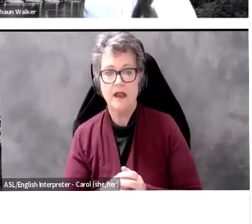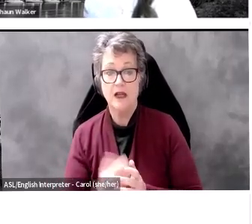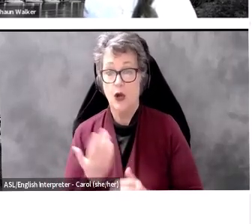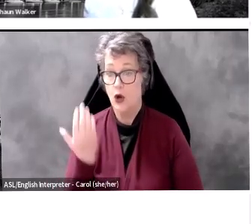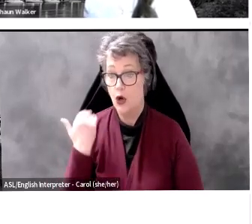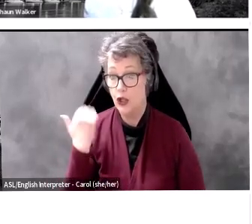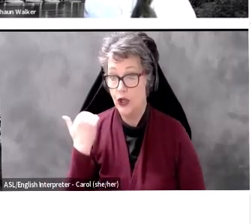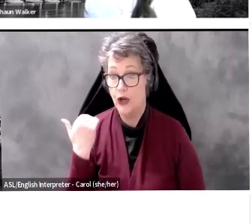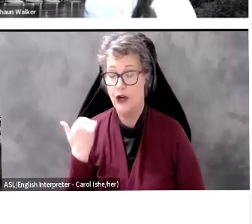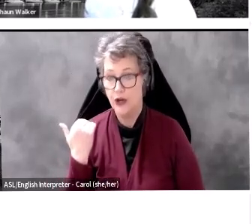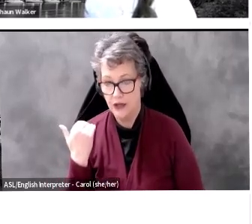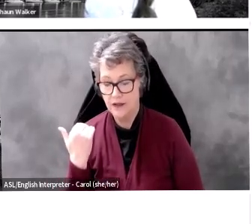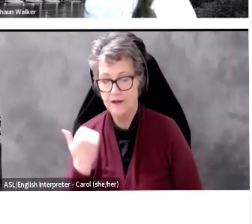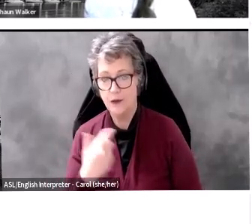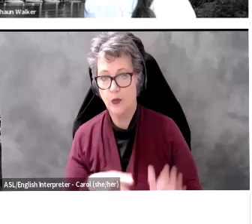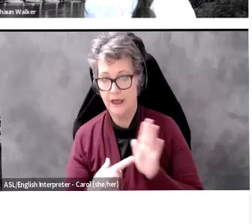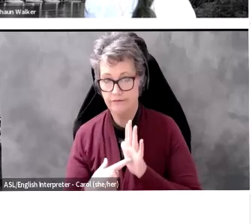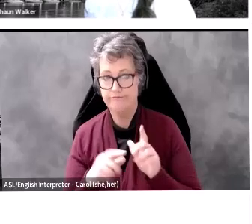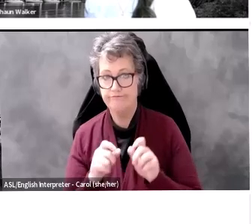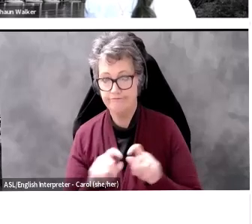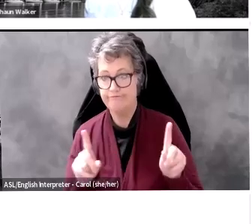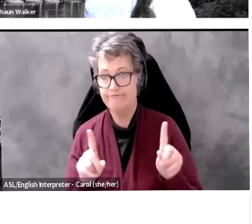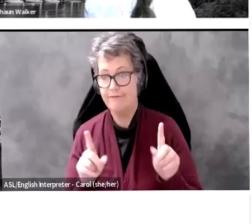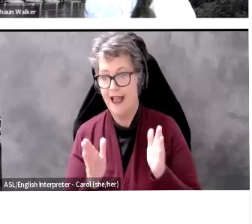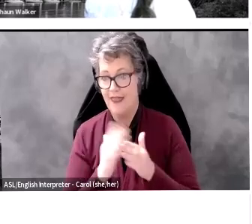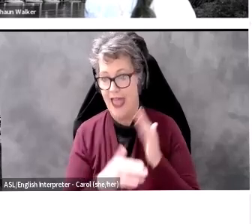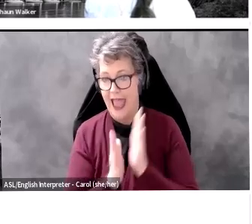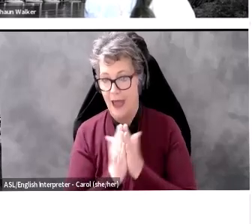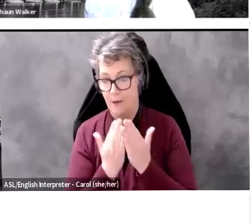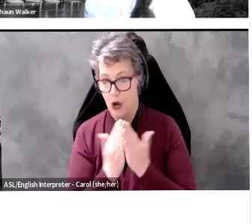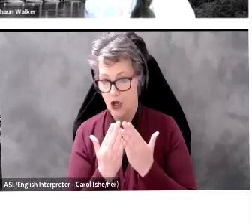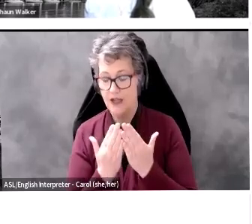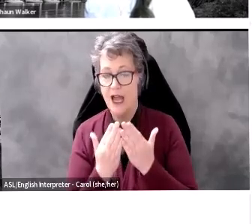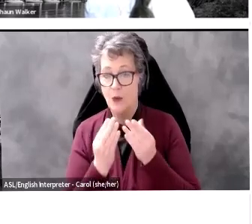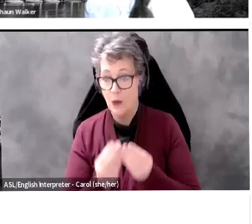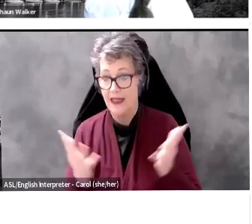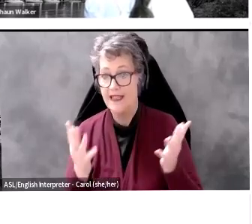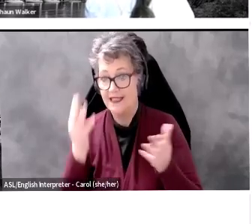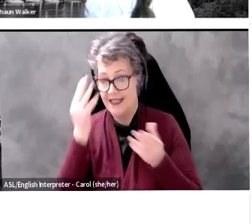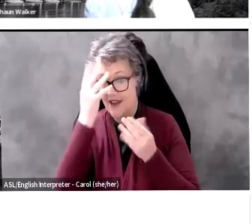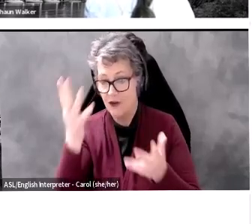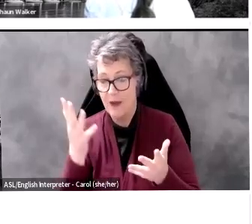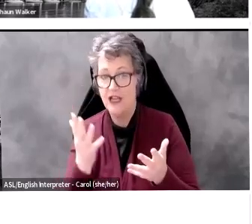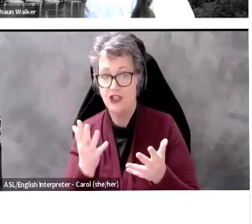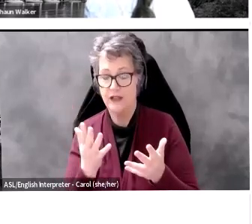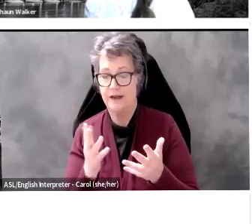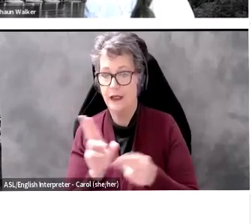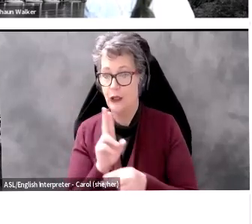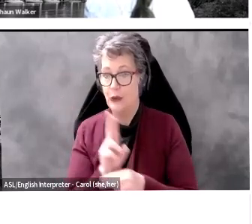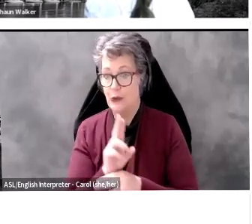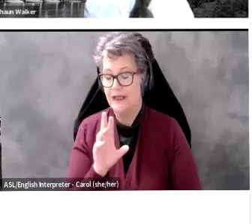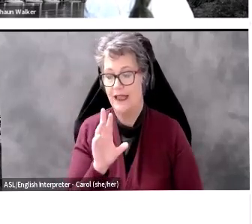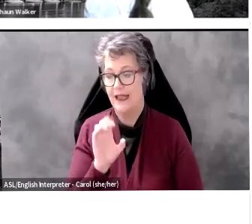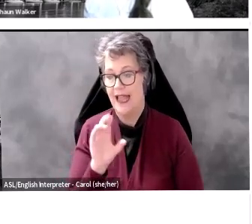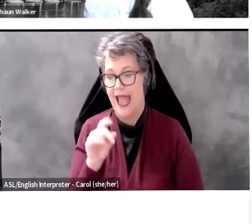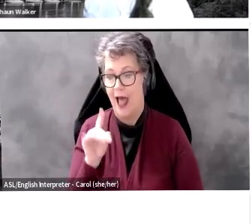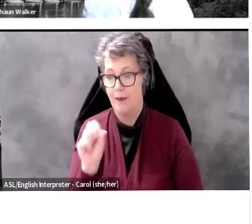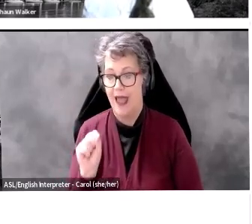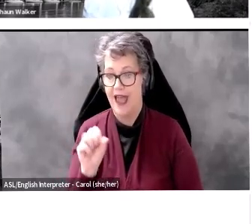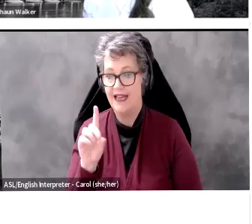earlier we placed out the 24-25 handbook and we released that information through the CALPADS Digest.